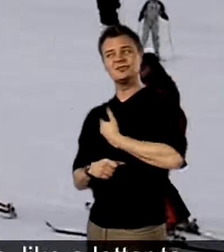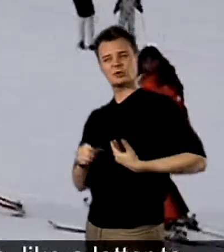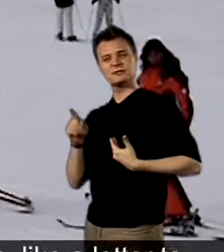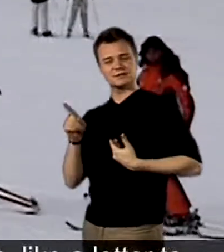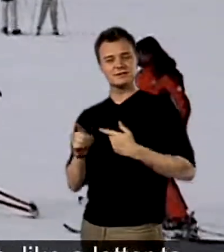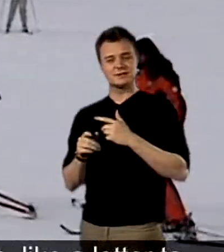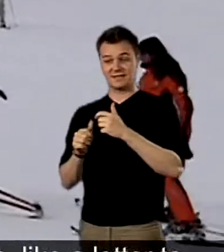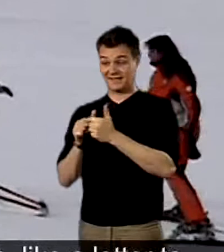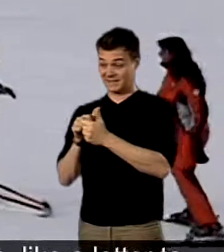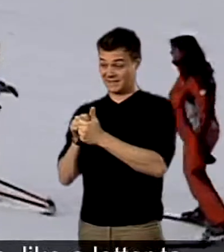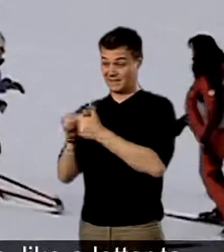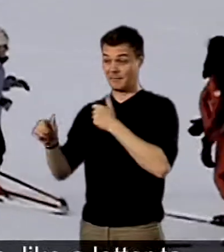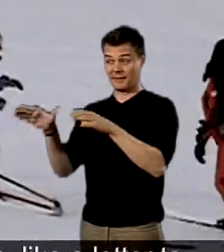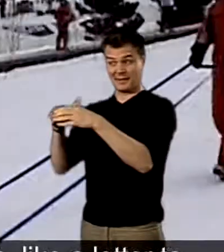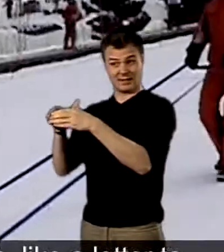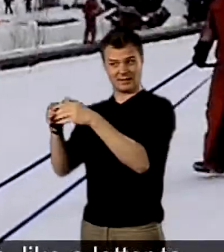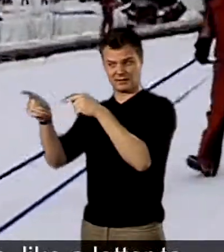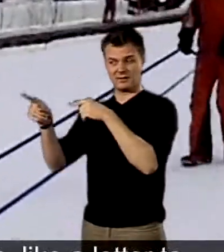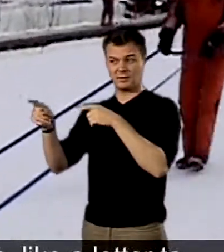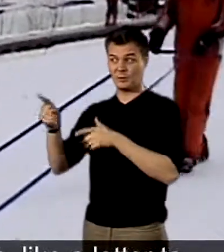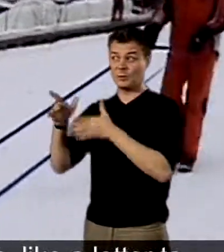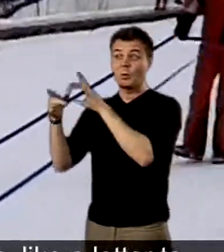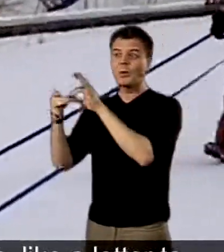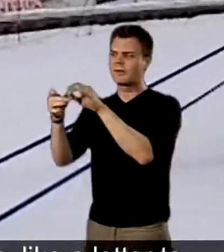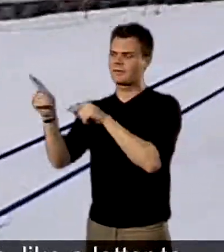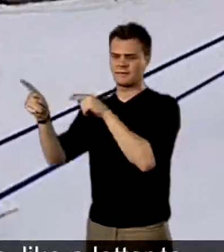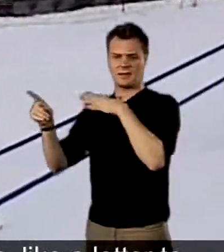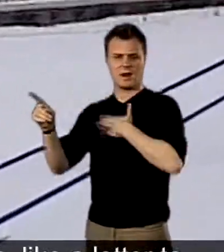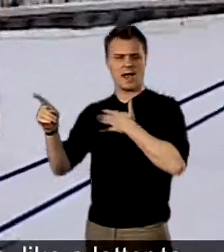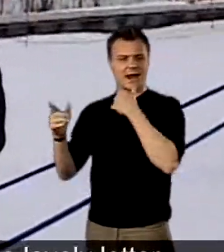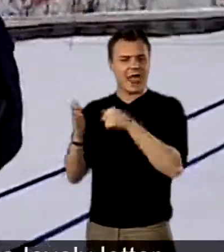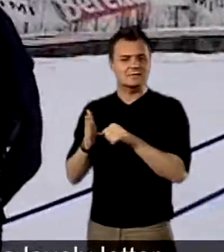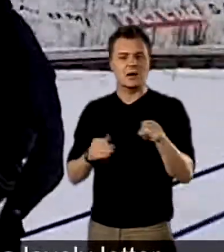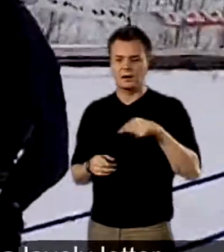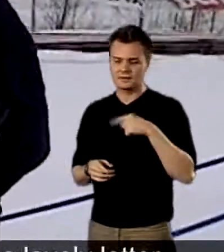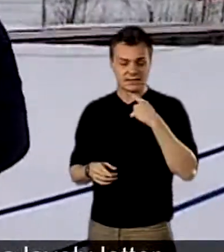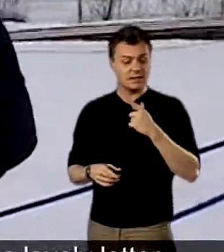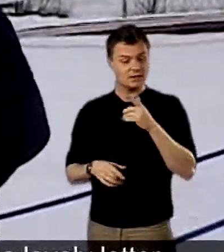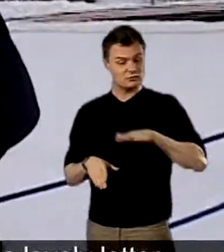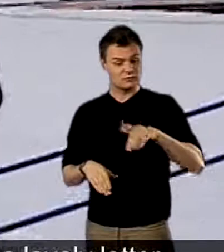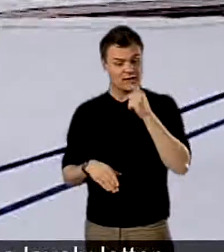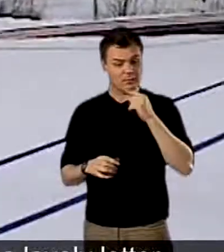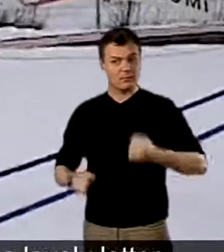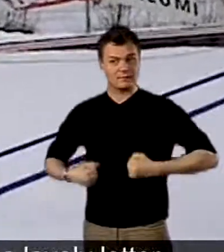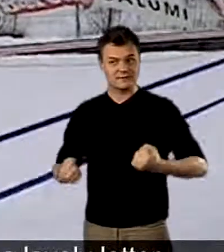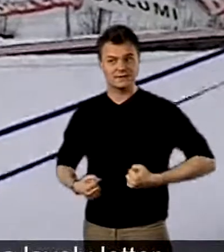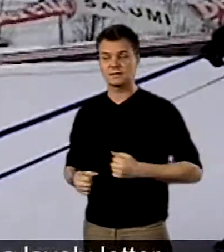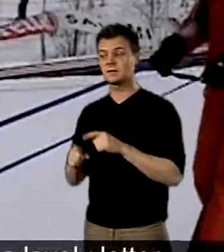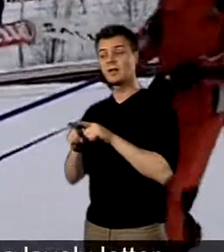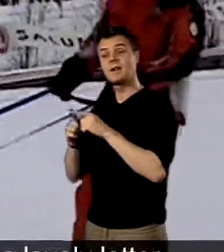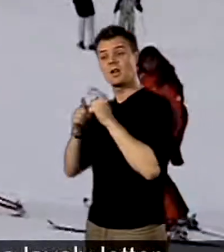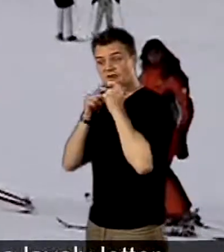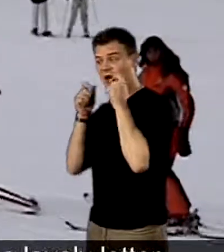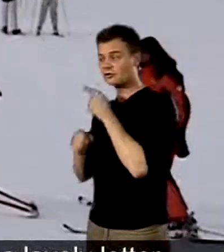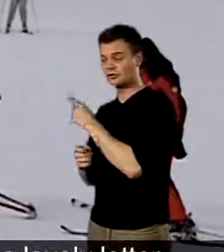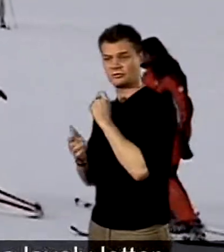that we go with like a letter to say that the children are capable of skiing, and the orthopaedic surgeon writes a lovely letter